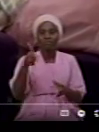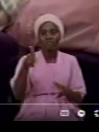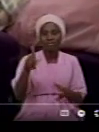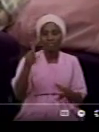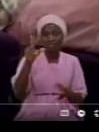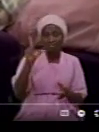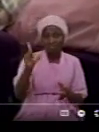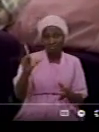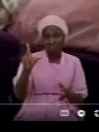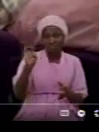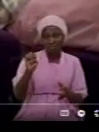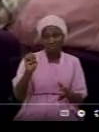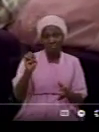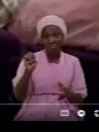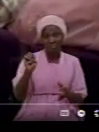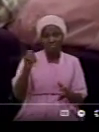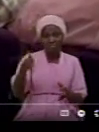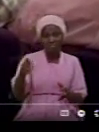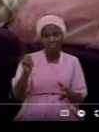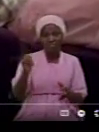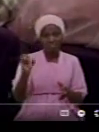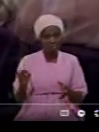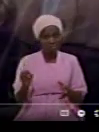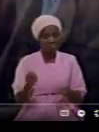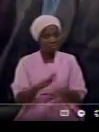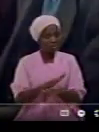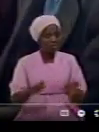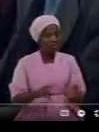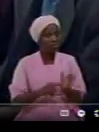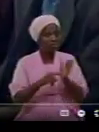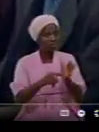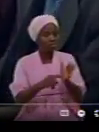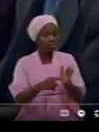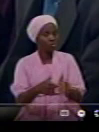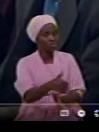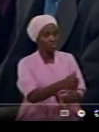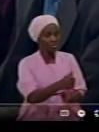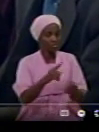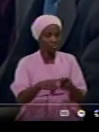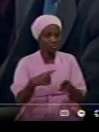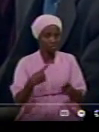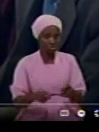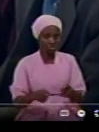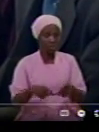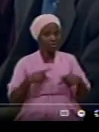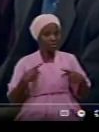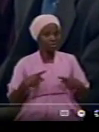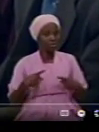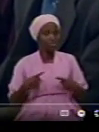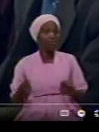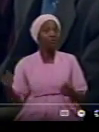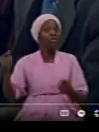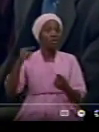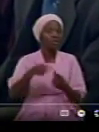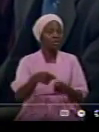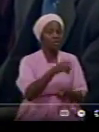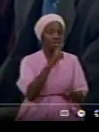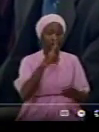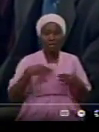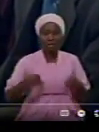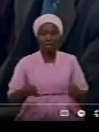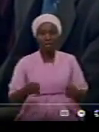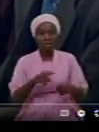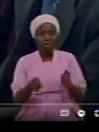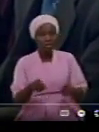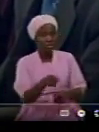show themselves unto the priest except they're healed. But they had faith in the words